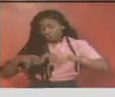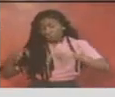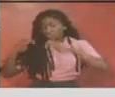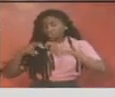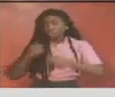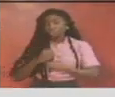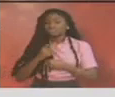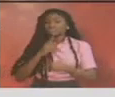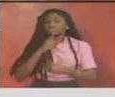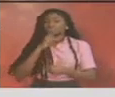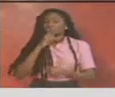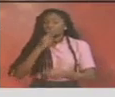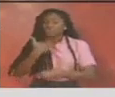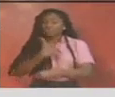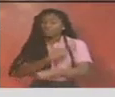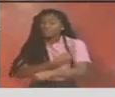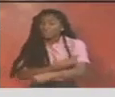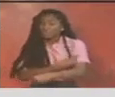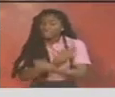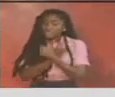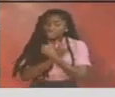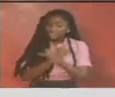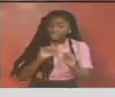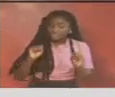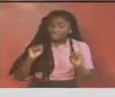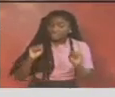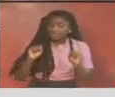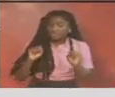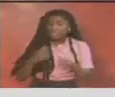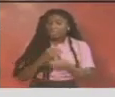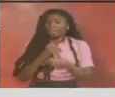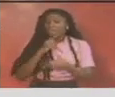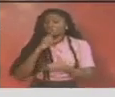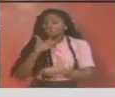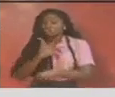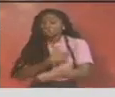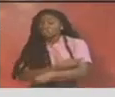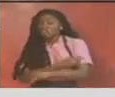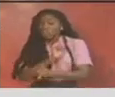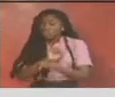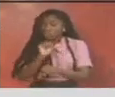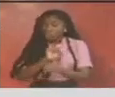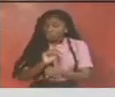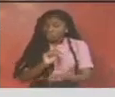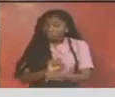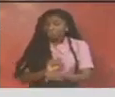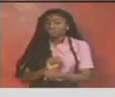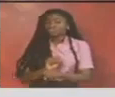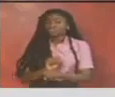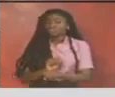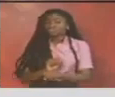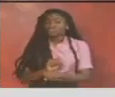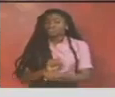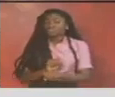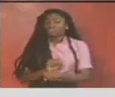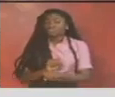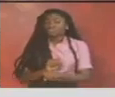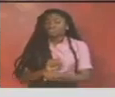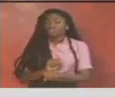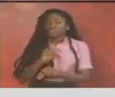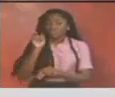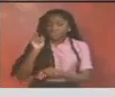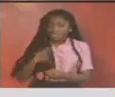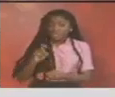that arise from studies or any new information or any changes in excipients, those have to be also given to